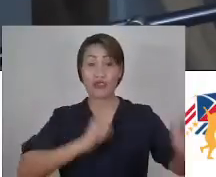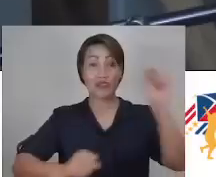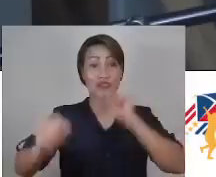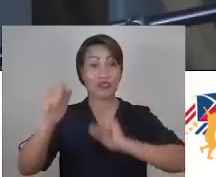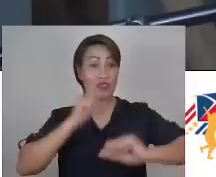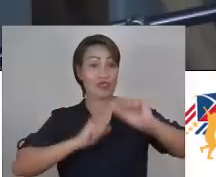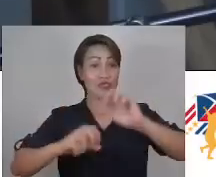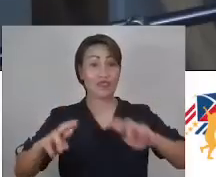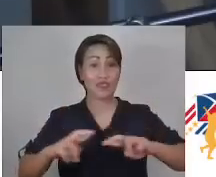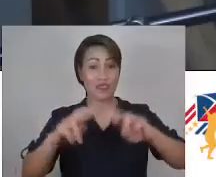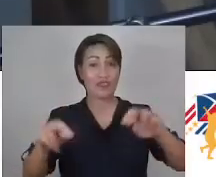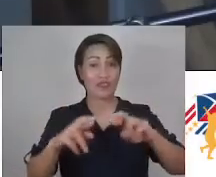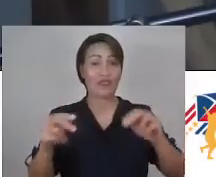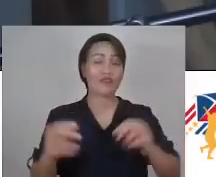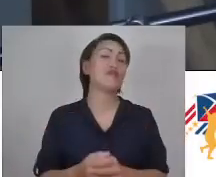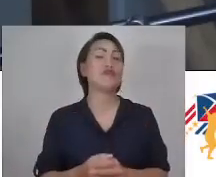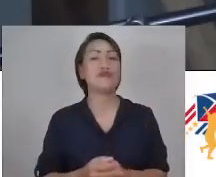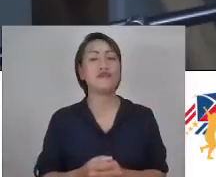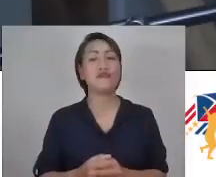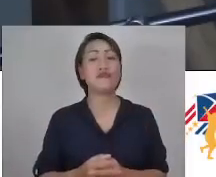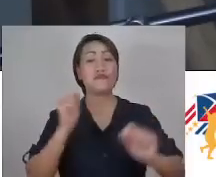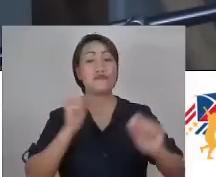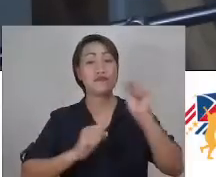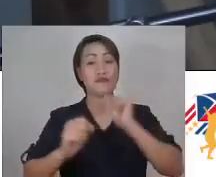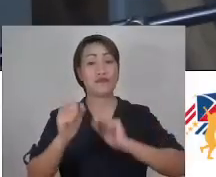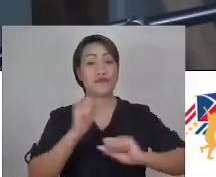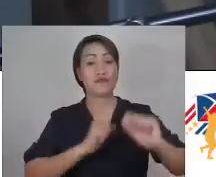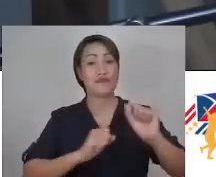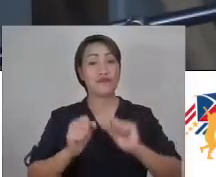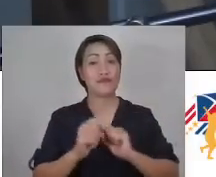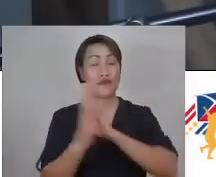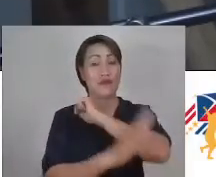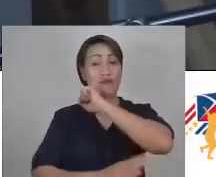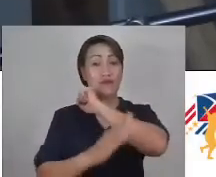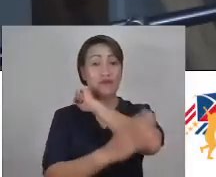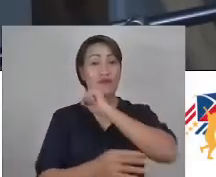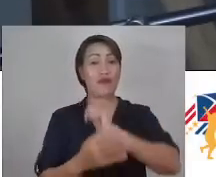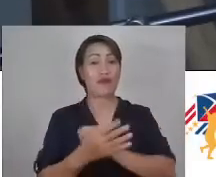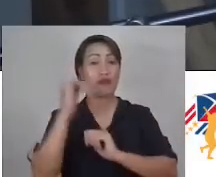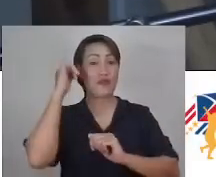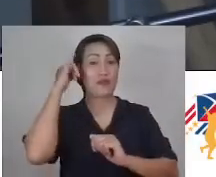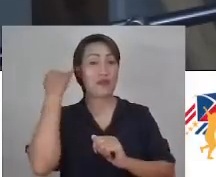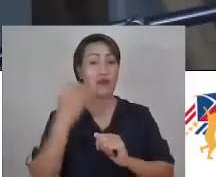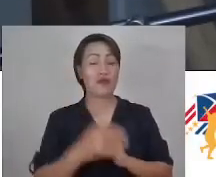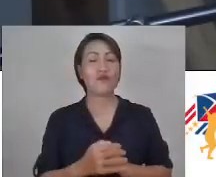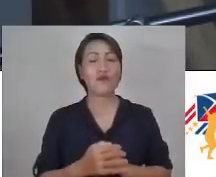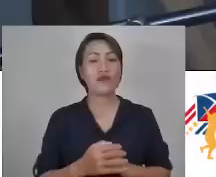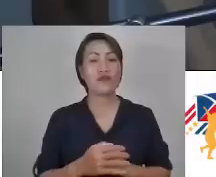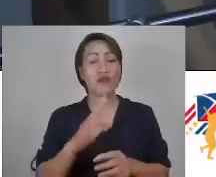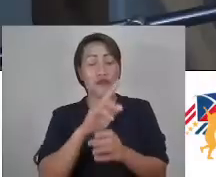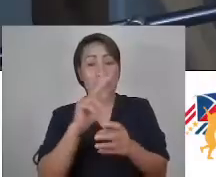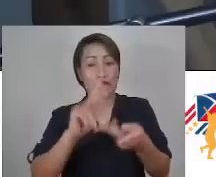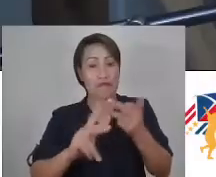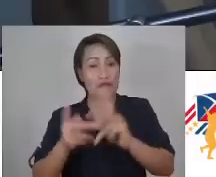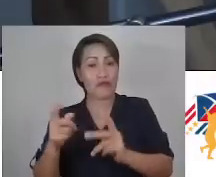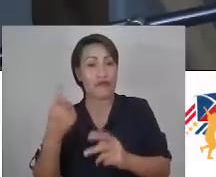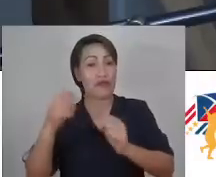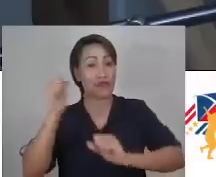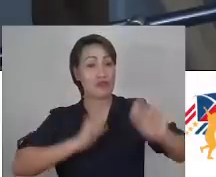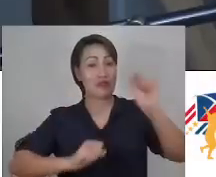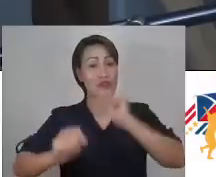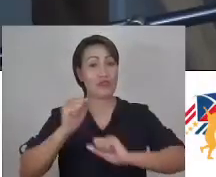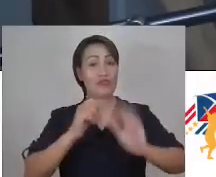Bayani Huwan, a public community exhibition of partners in science, technology, research, and